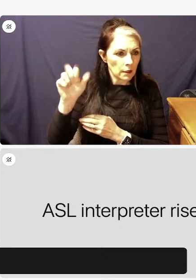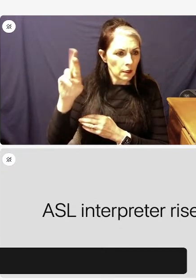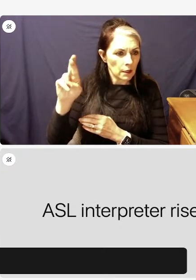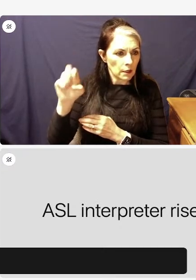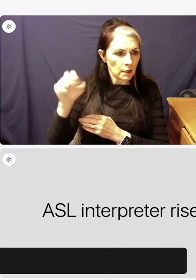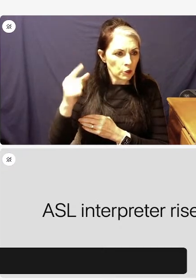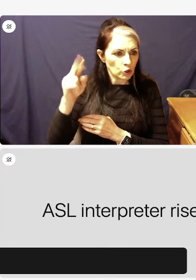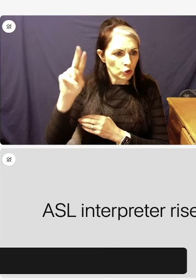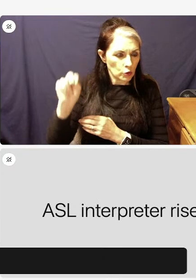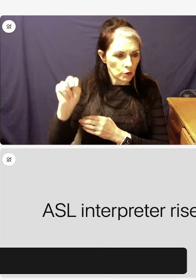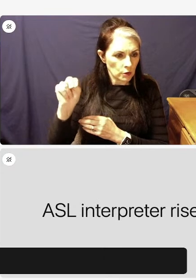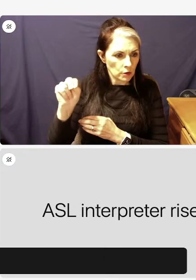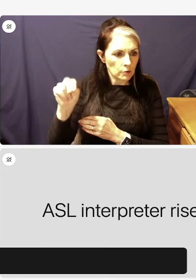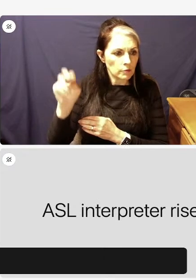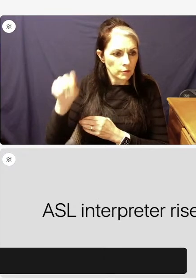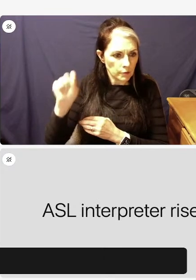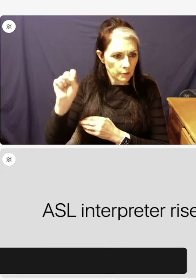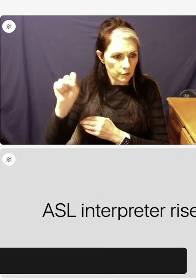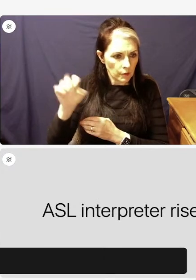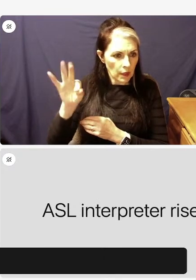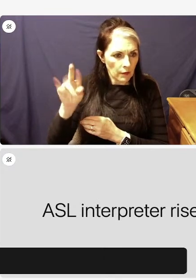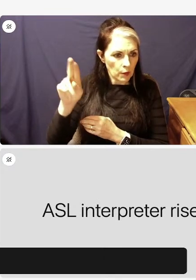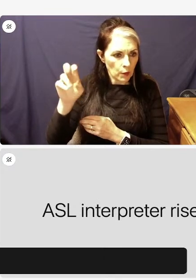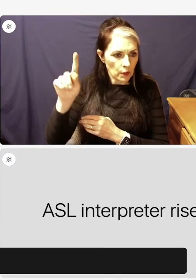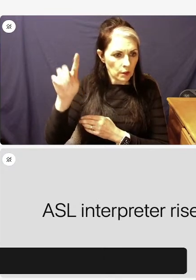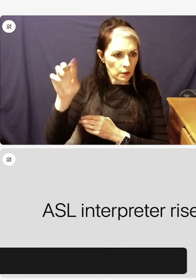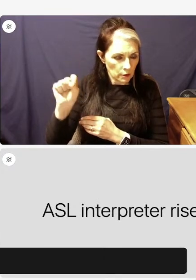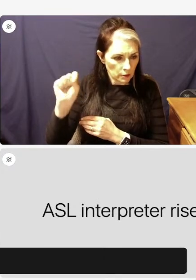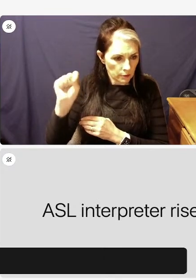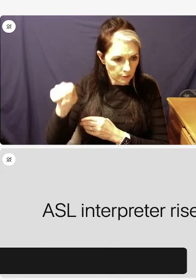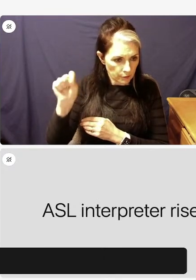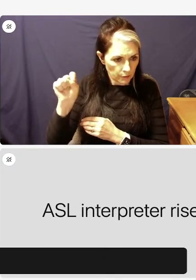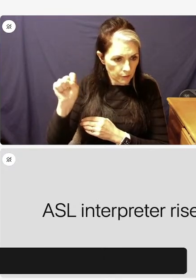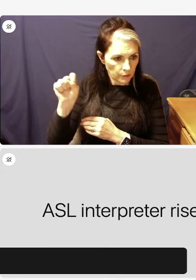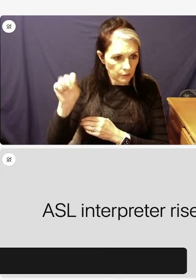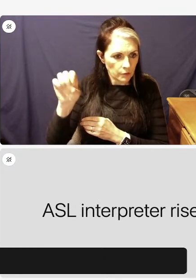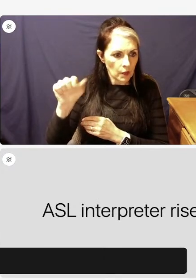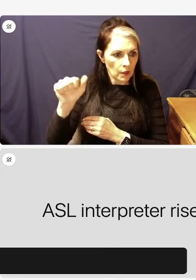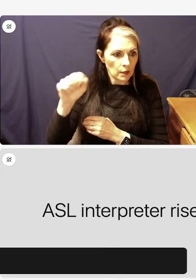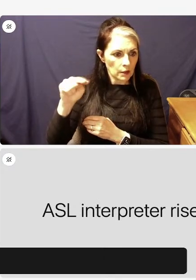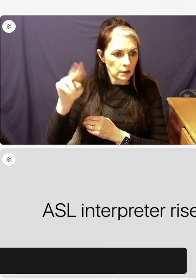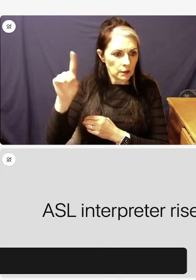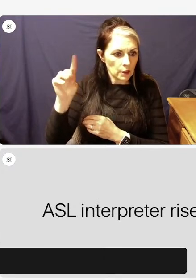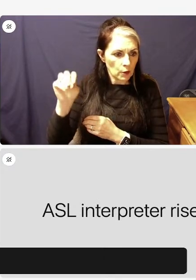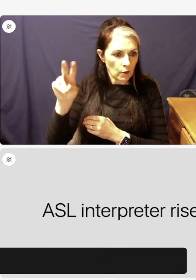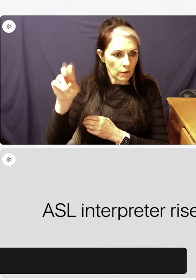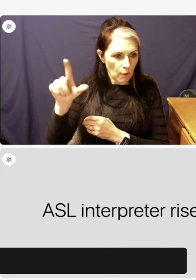mr fuentes yes mrs sandoval